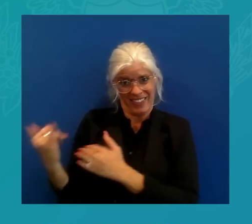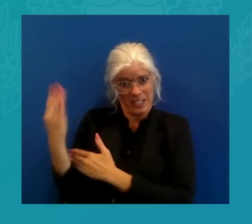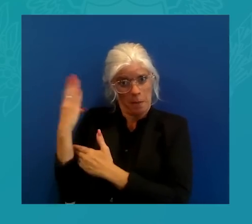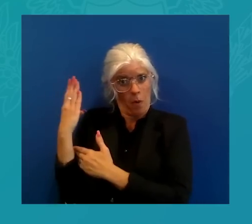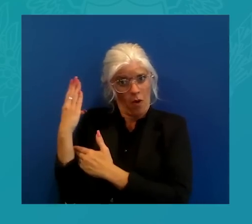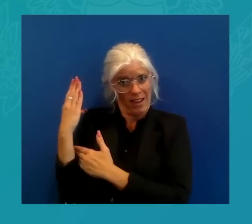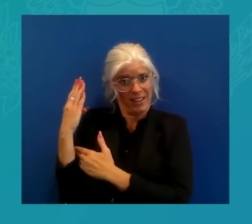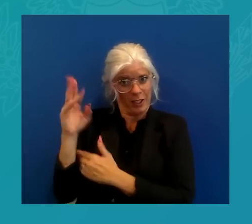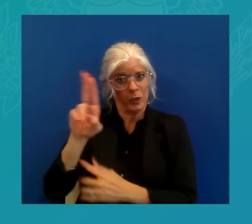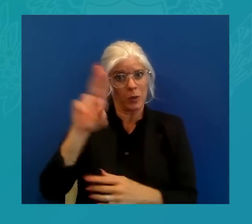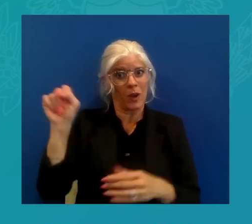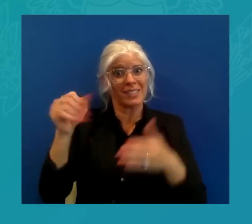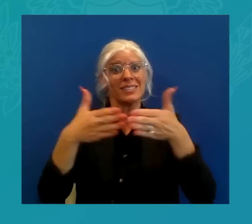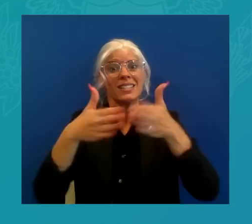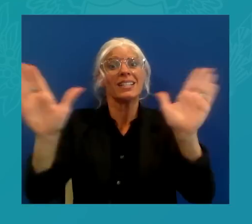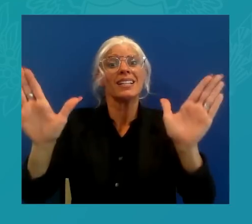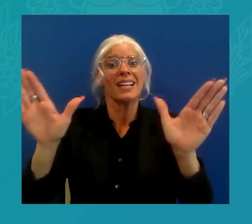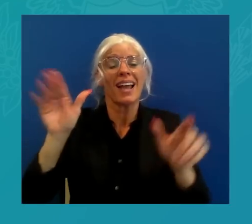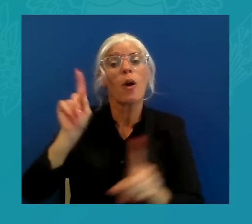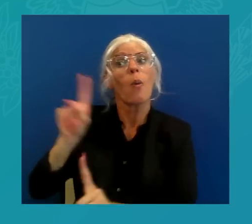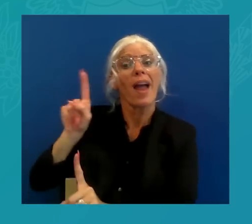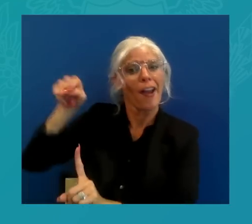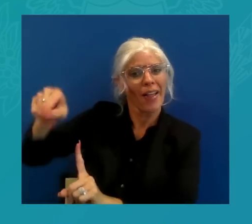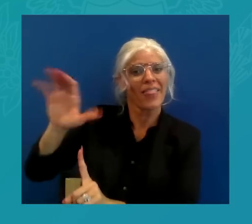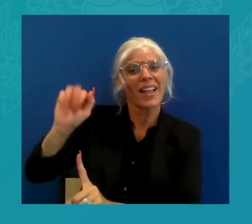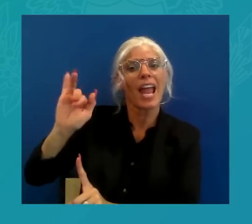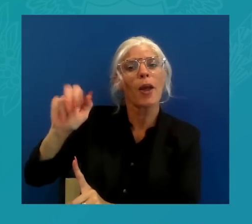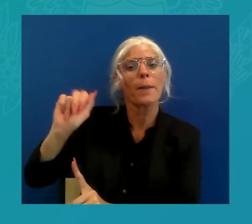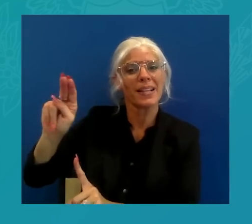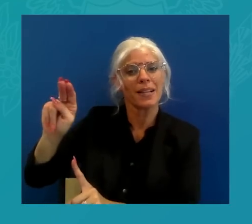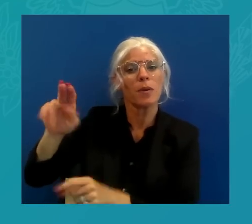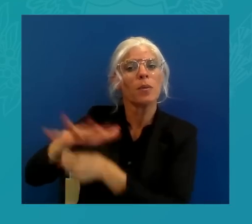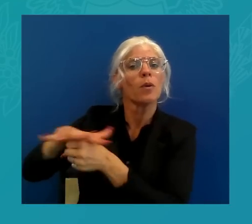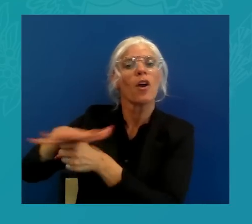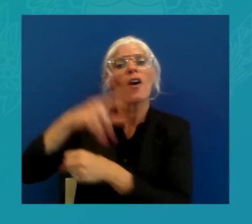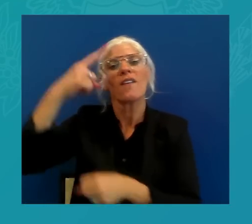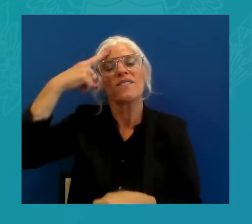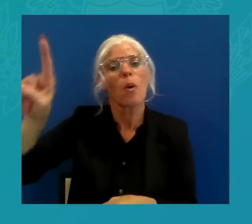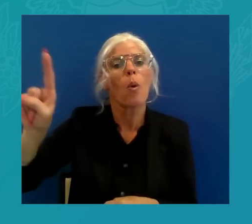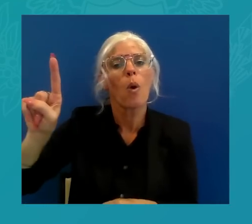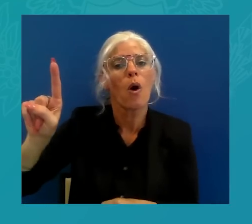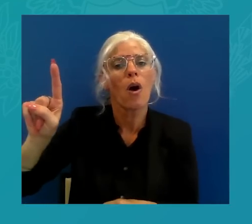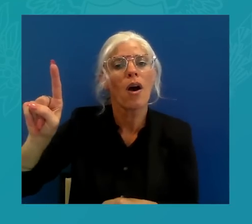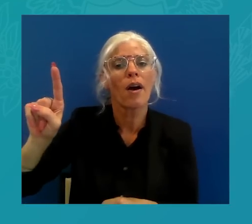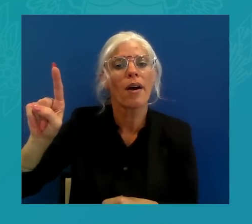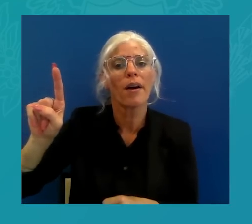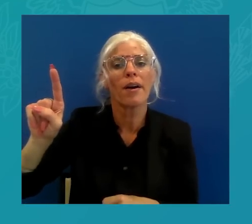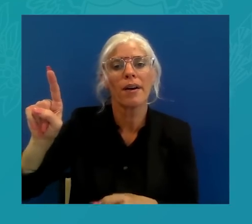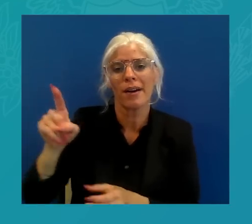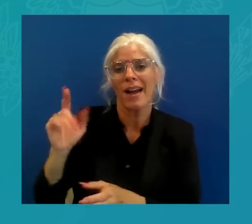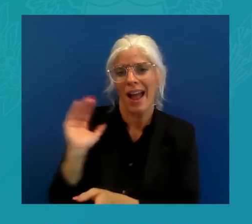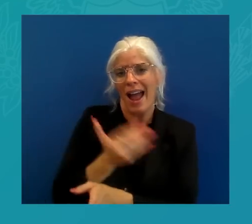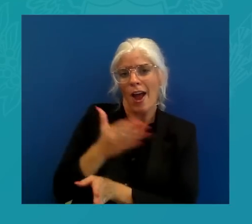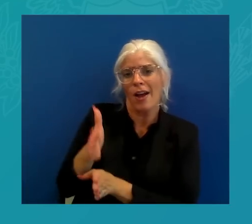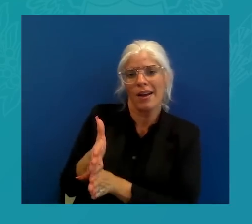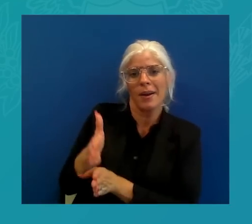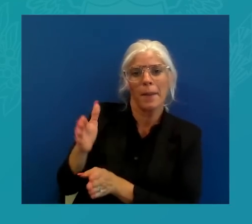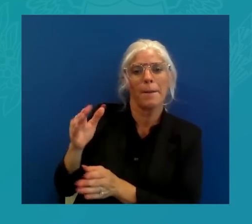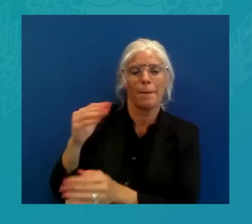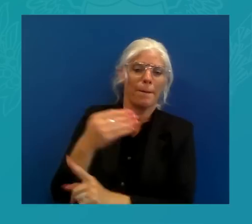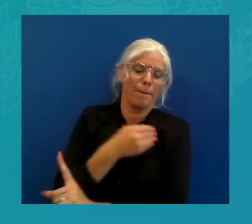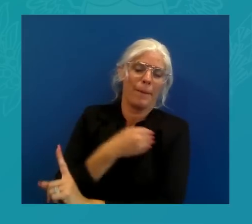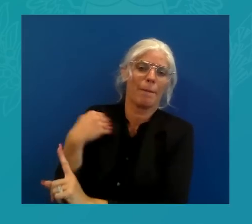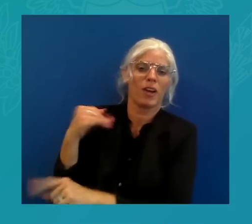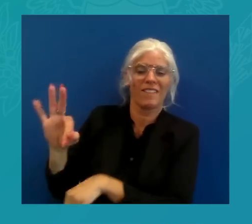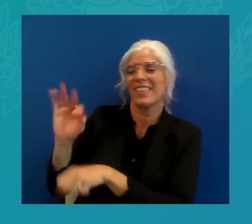U.S. programs in the Caribbean region, including support for our sister CARICOM member state, Haiti. There is not a